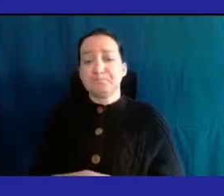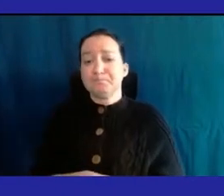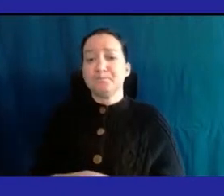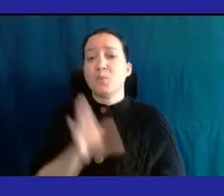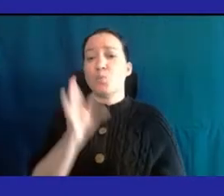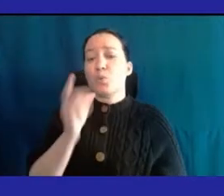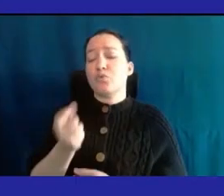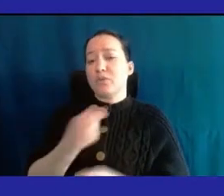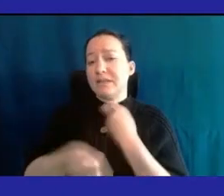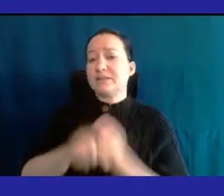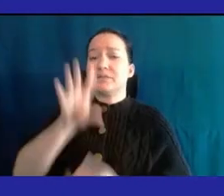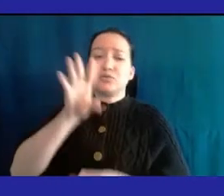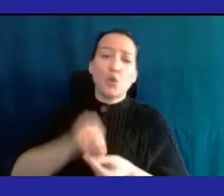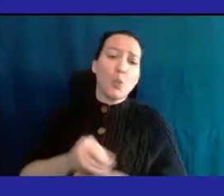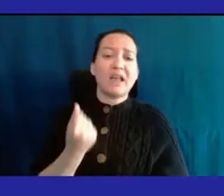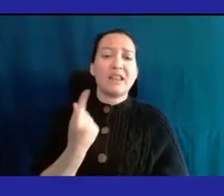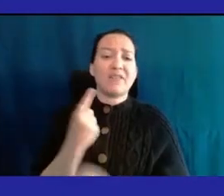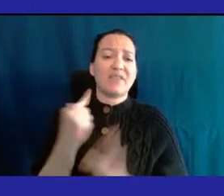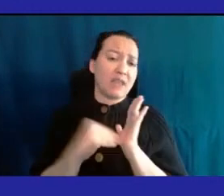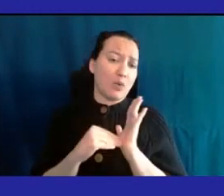replacing a total of about